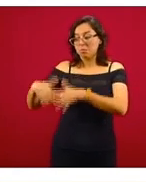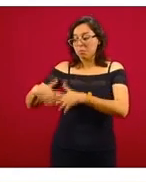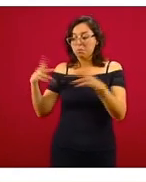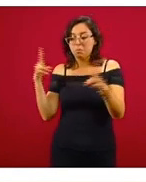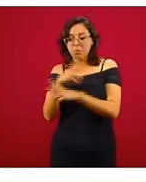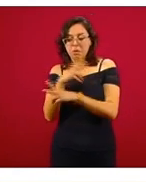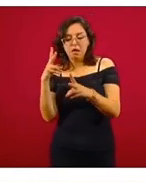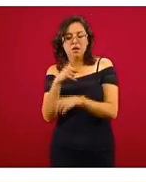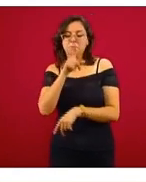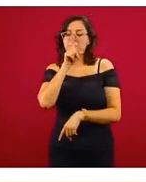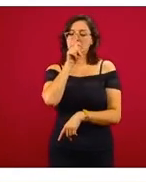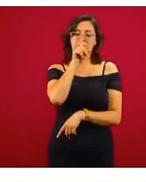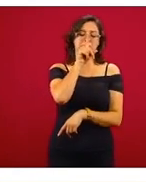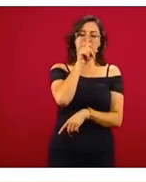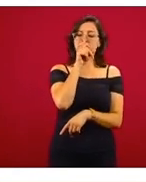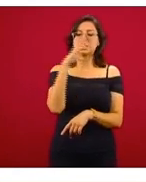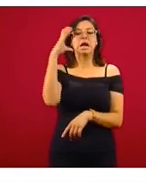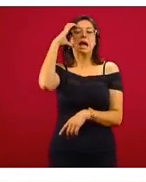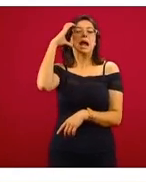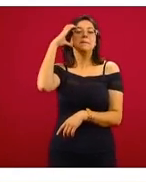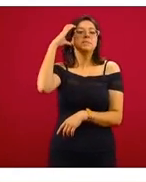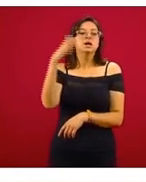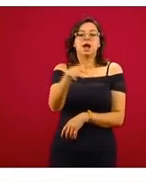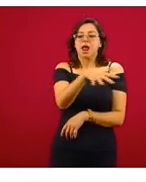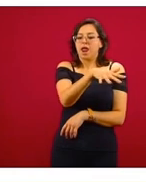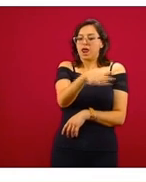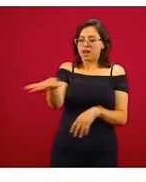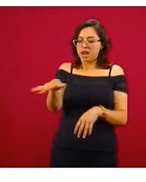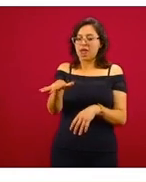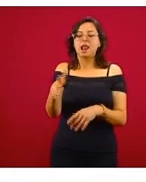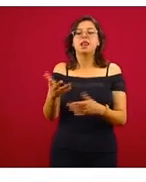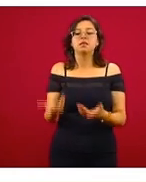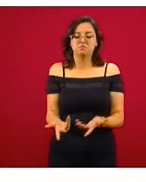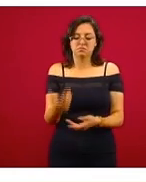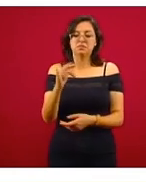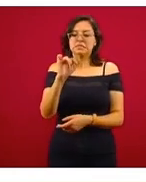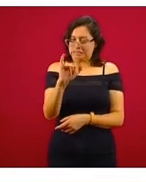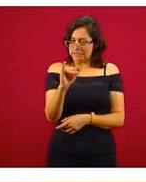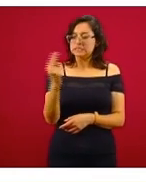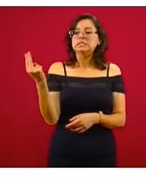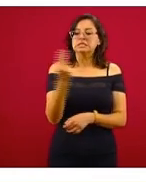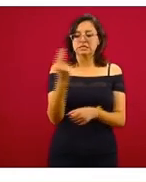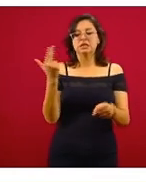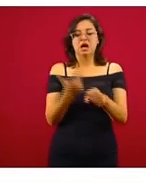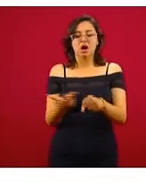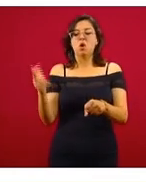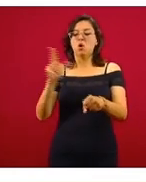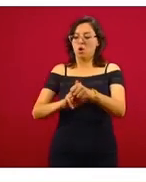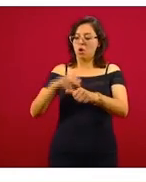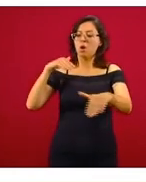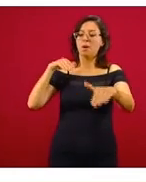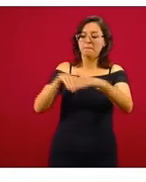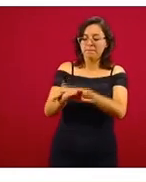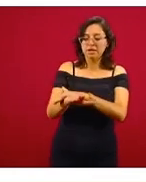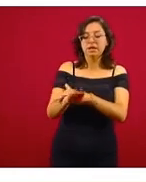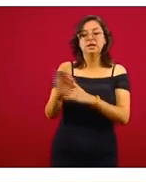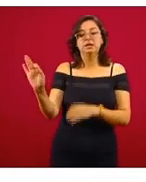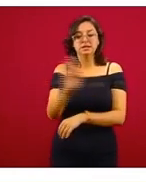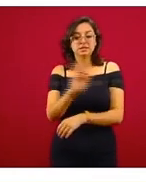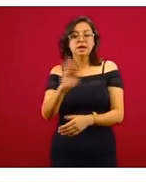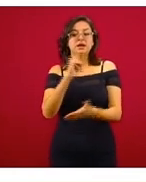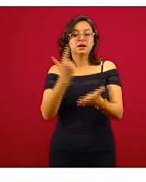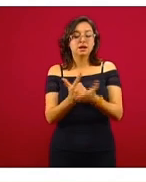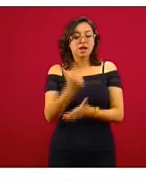11 p.m. with 59 minutes of May the 3rd, this was the information that was presented by the